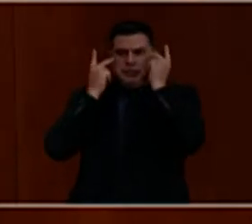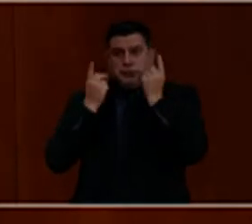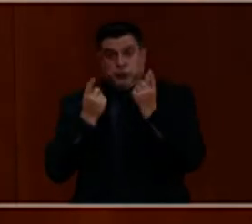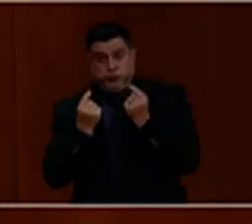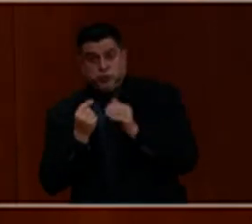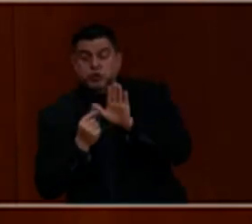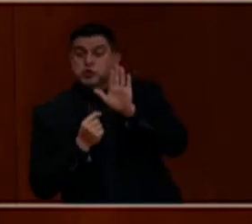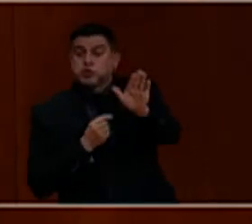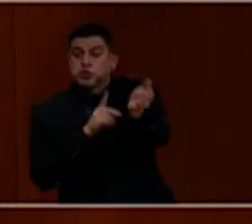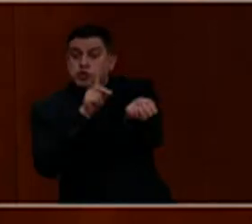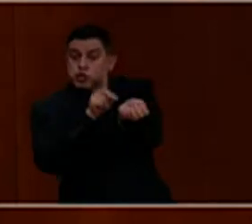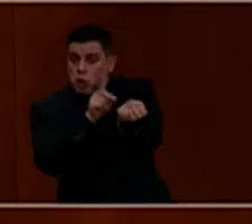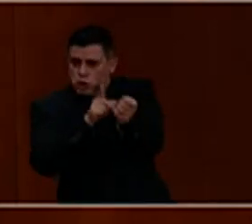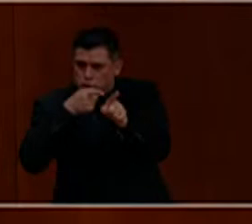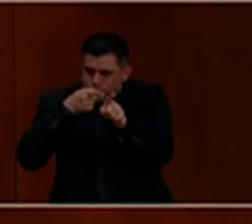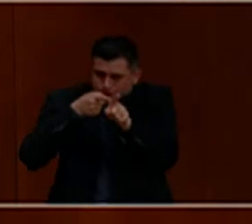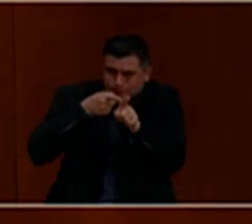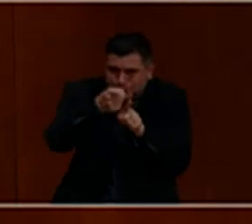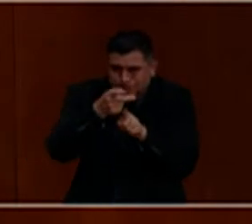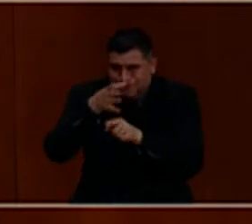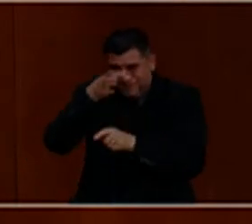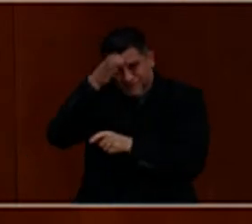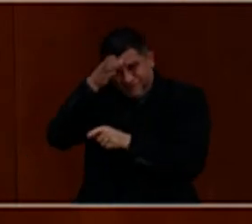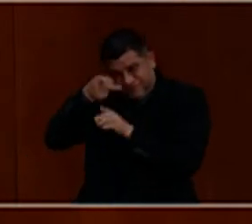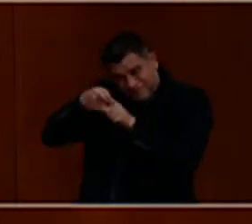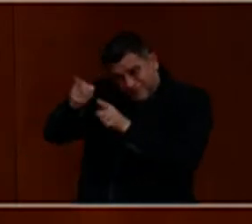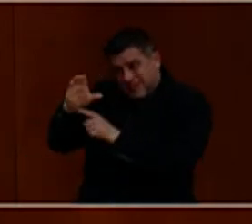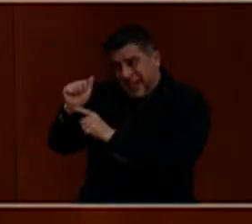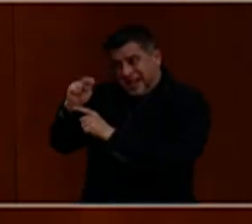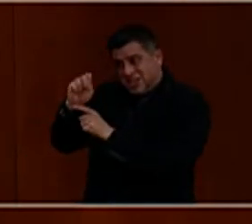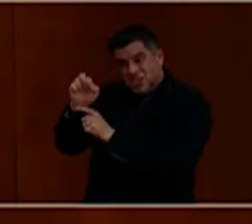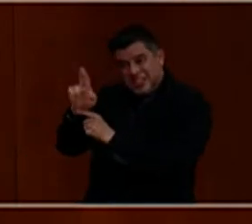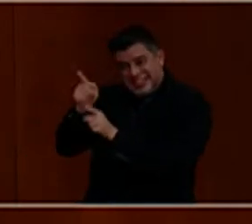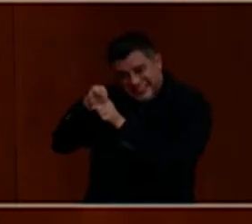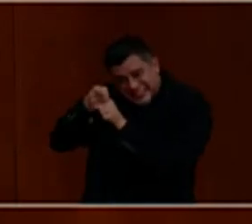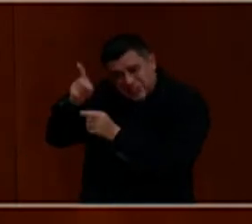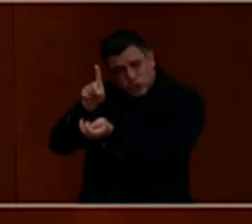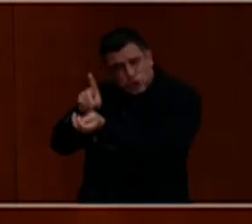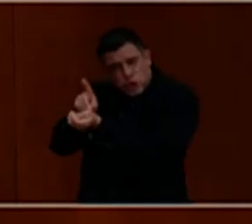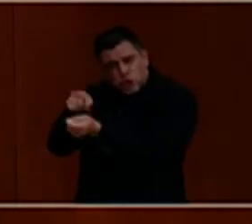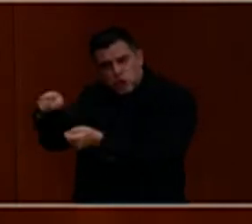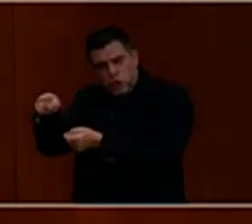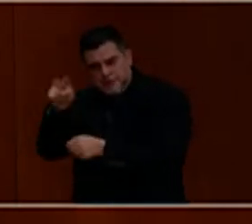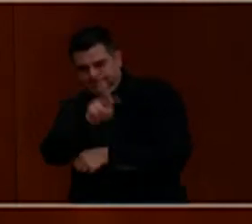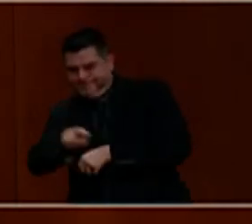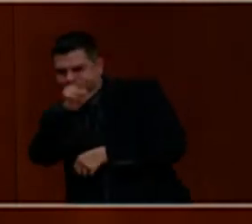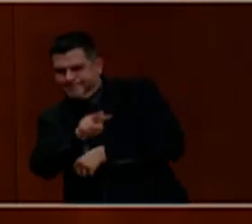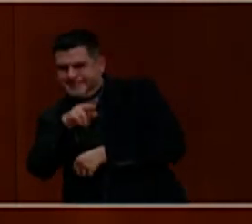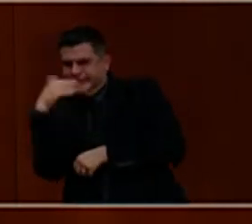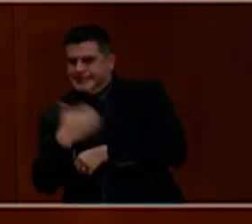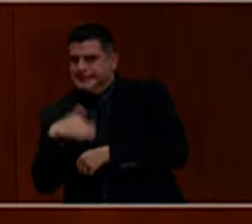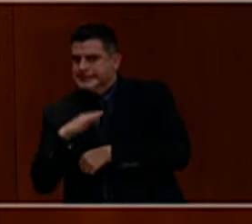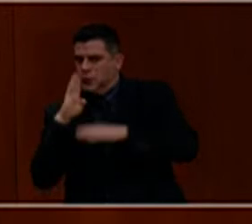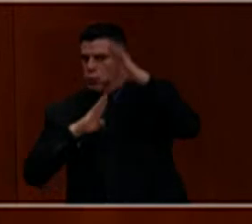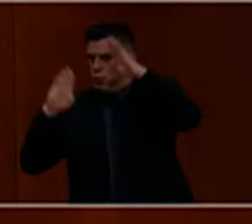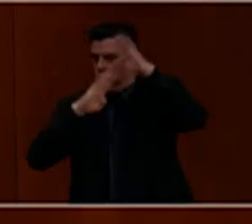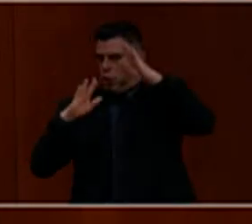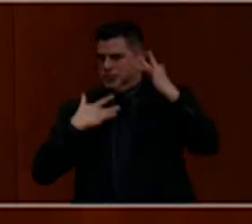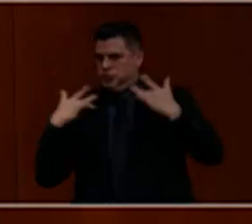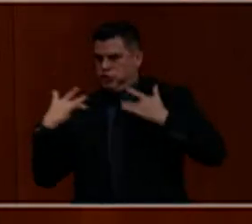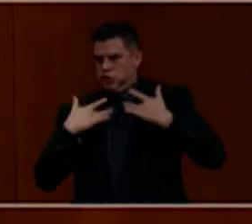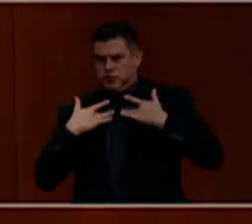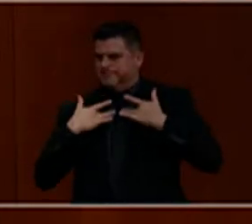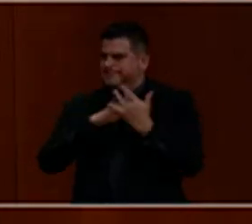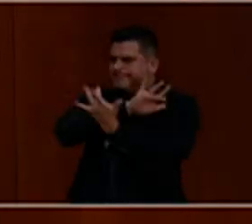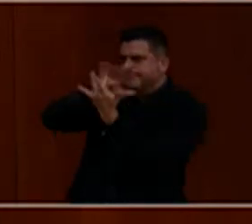very involved in the process. And it was by his suggestion, in working with a Sacred Heart, to go with the